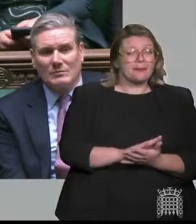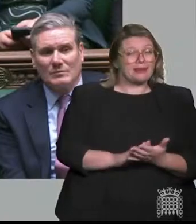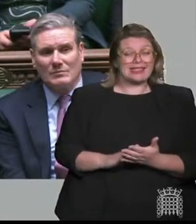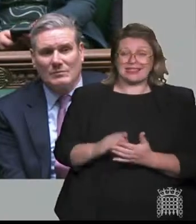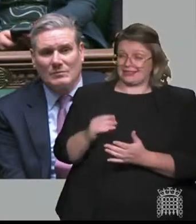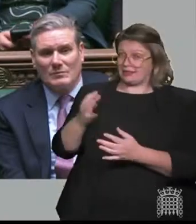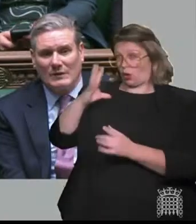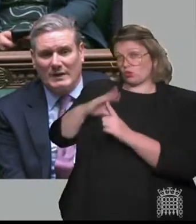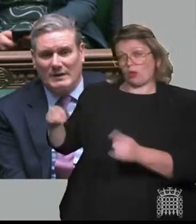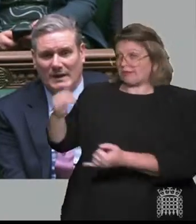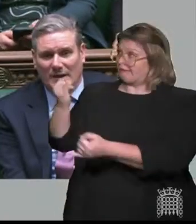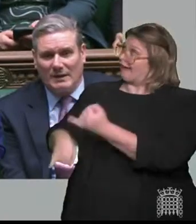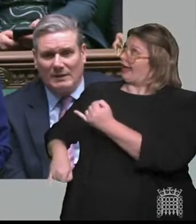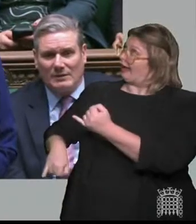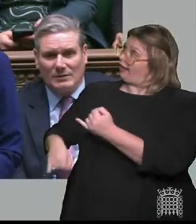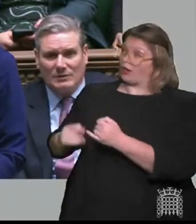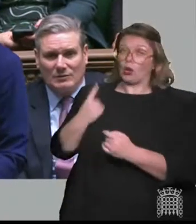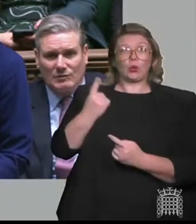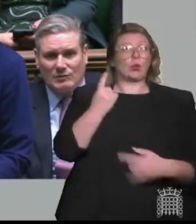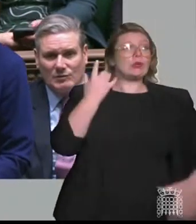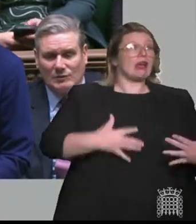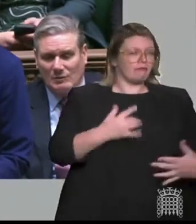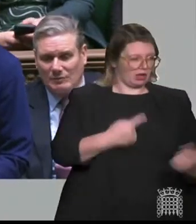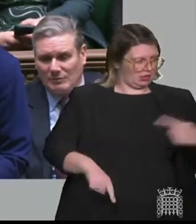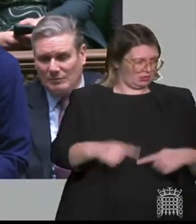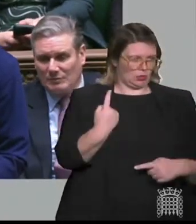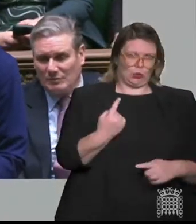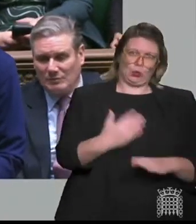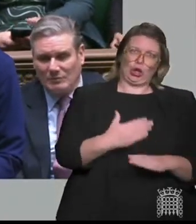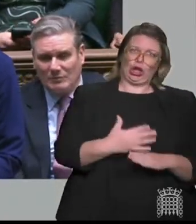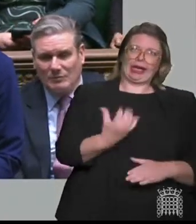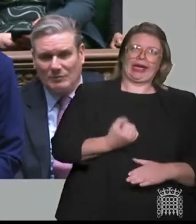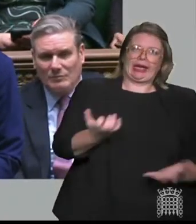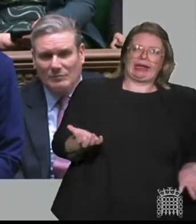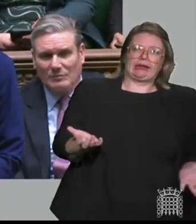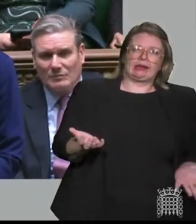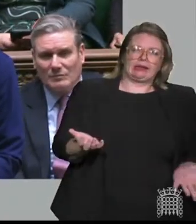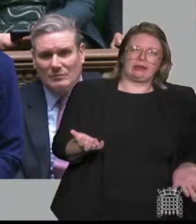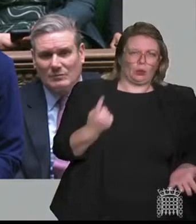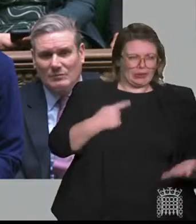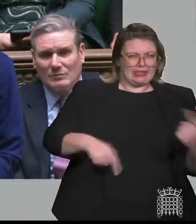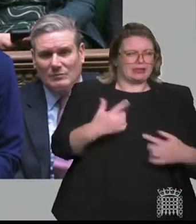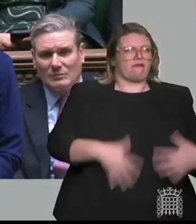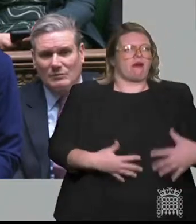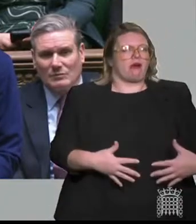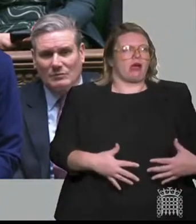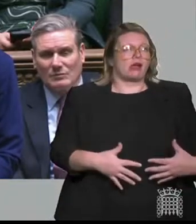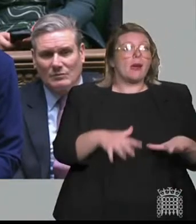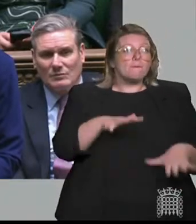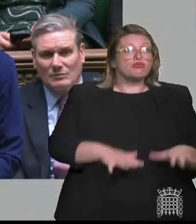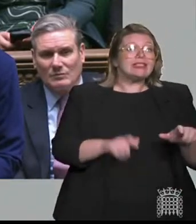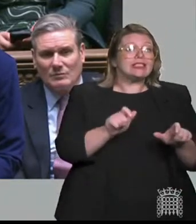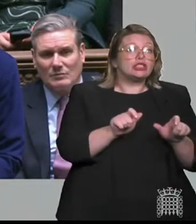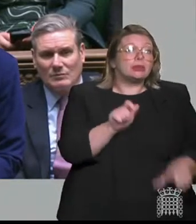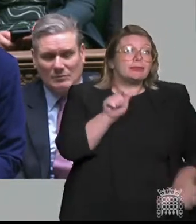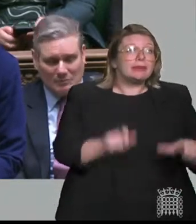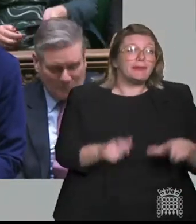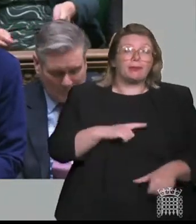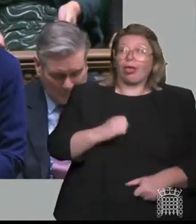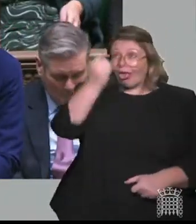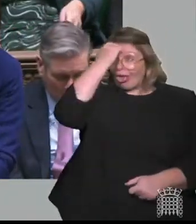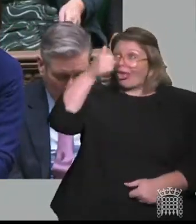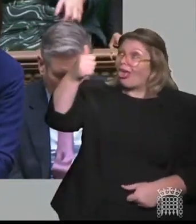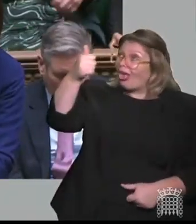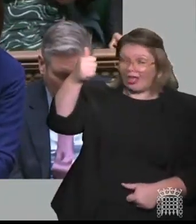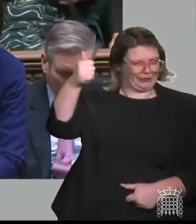failure onto others. But the British people won't be taken for fools. They know that what has been announced today owes